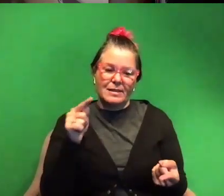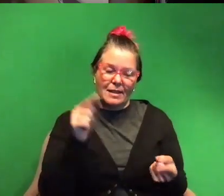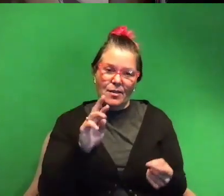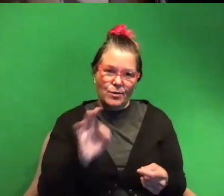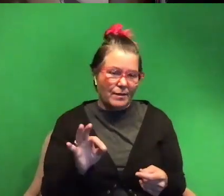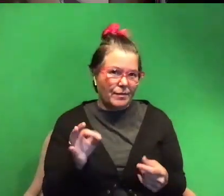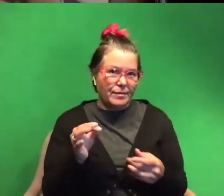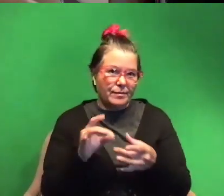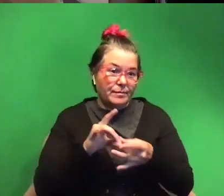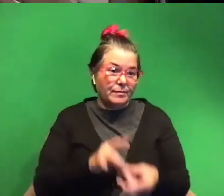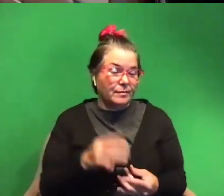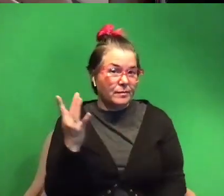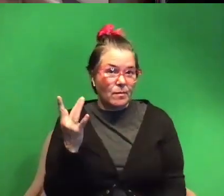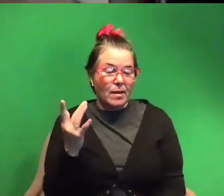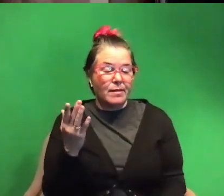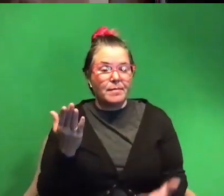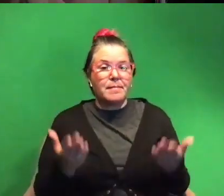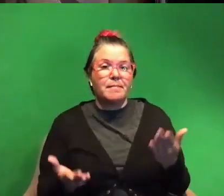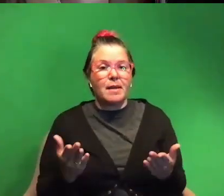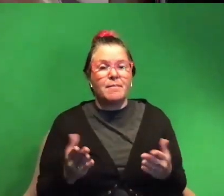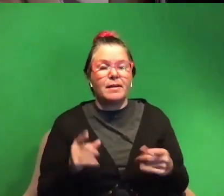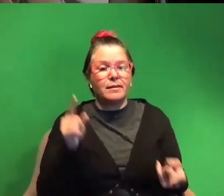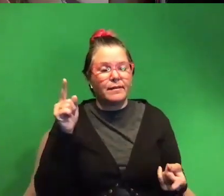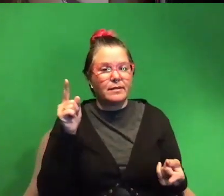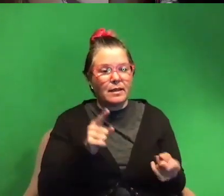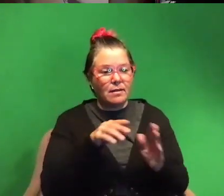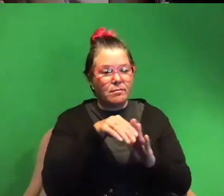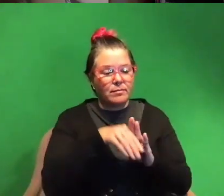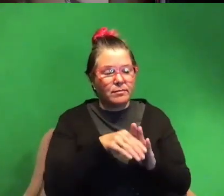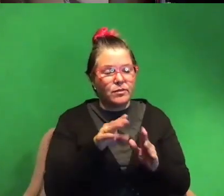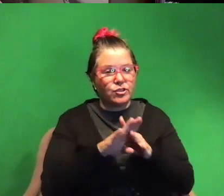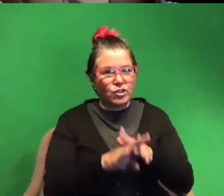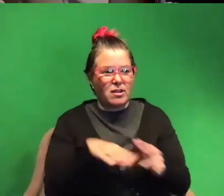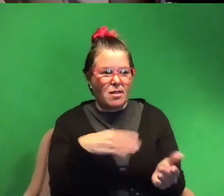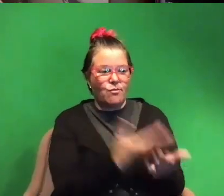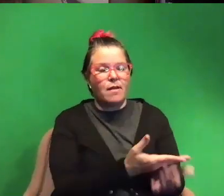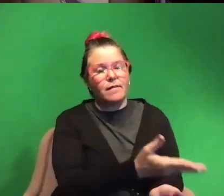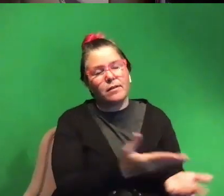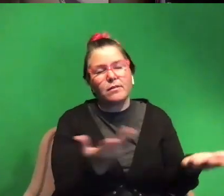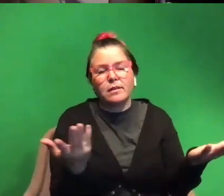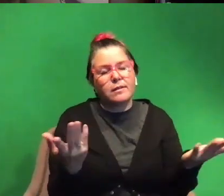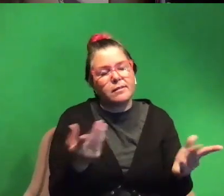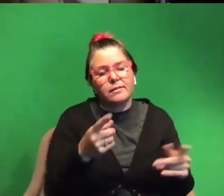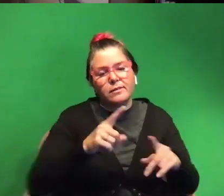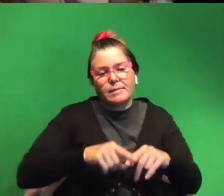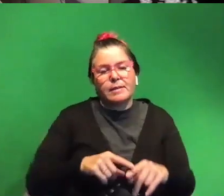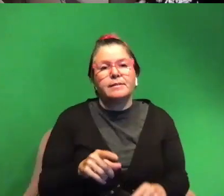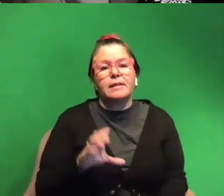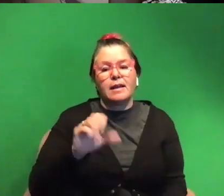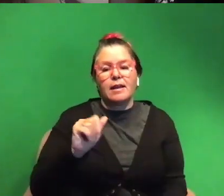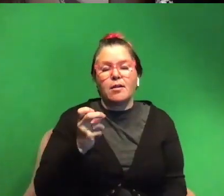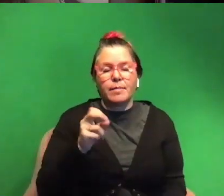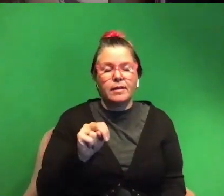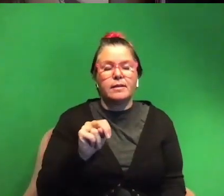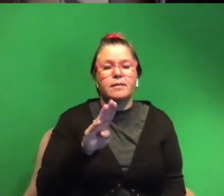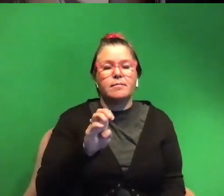well, because maybe there is a decline in sharks that aren't reaching that reef. So I would say in the Caribbean, some places in Belize that